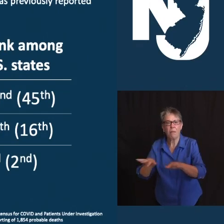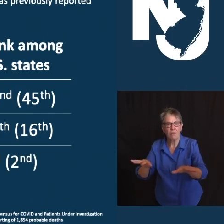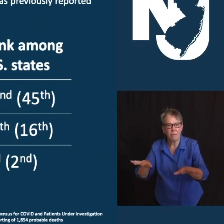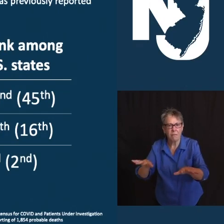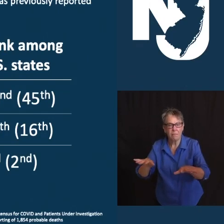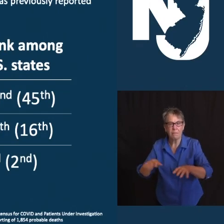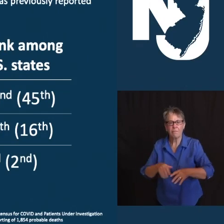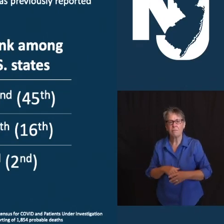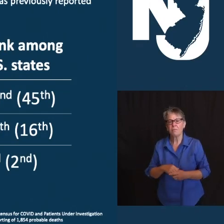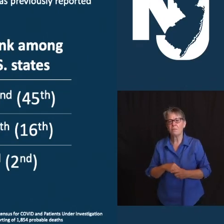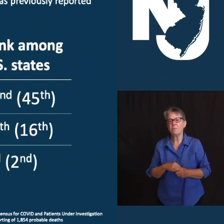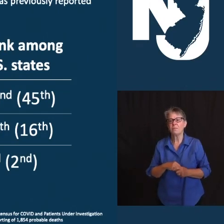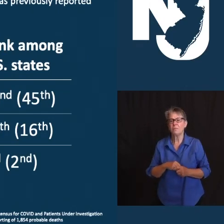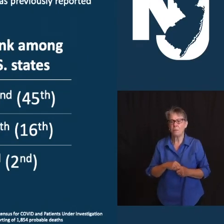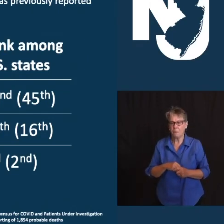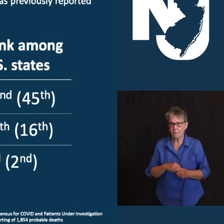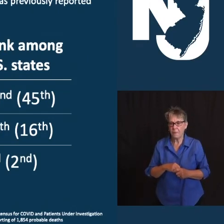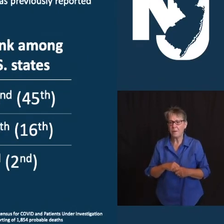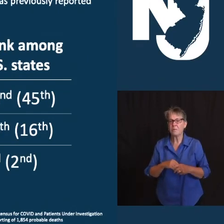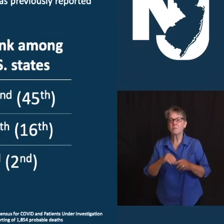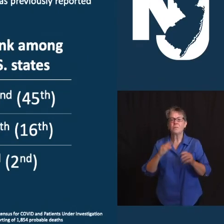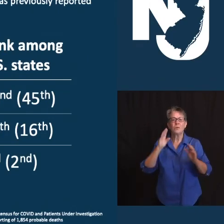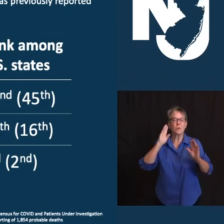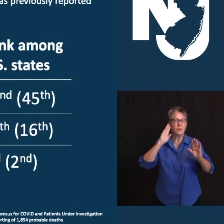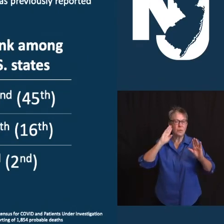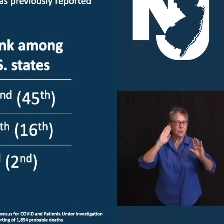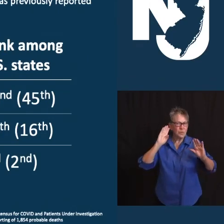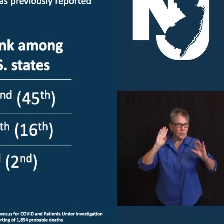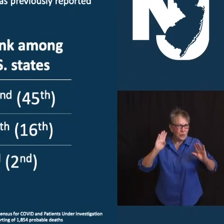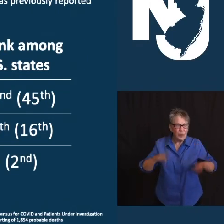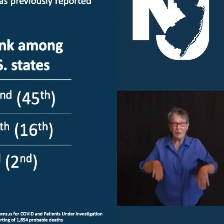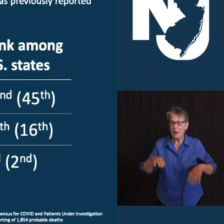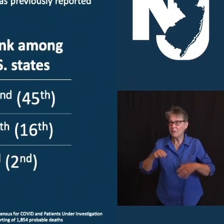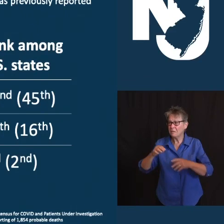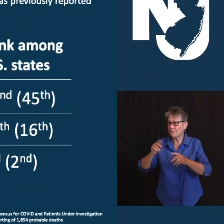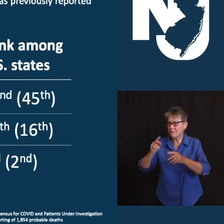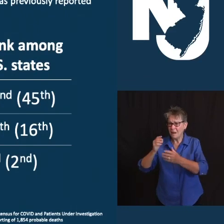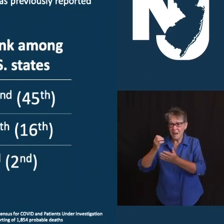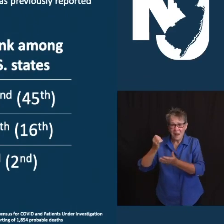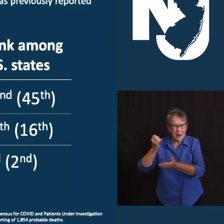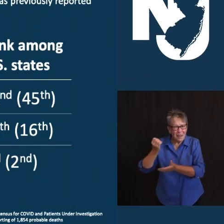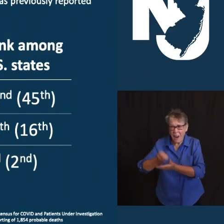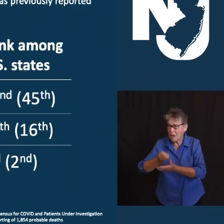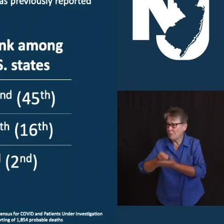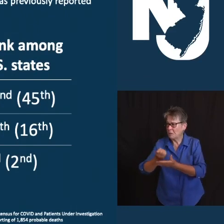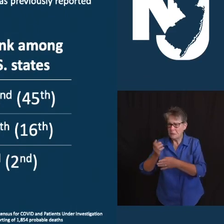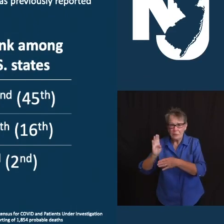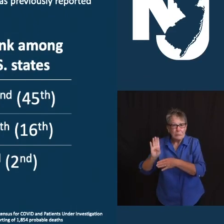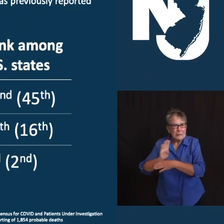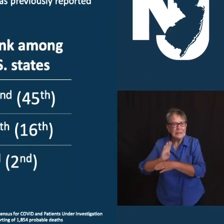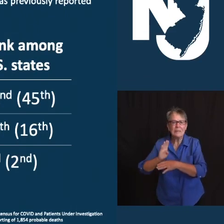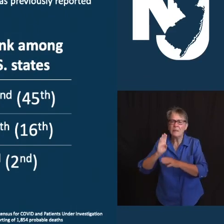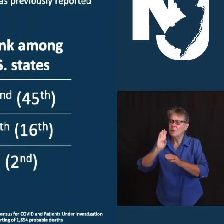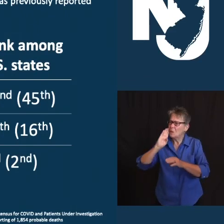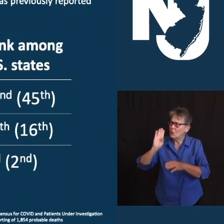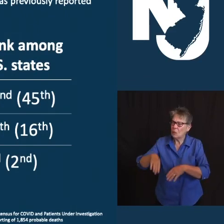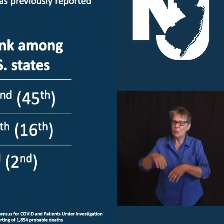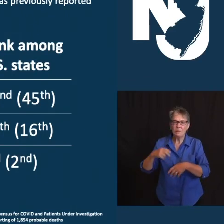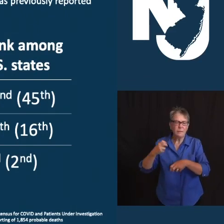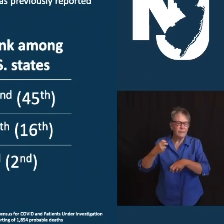cost in our economy. But remember, we know this is true. We know, looking at other states, this is true. Public